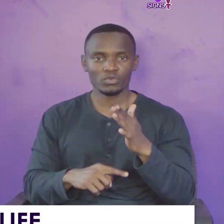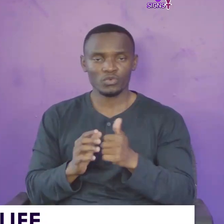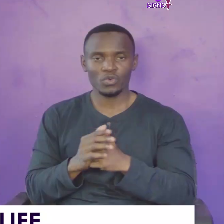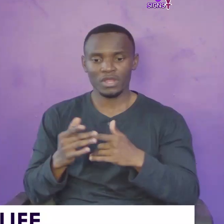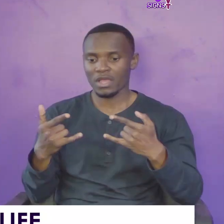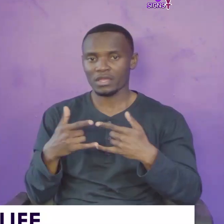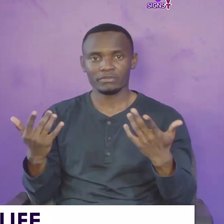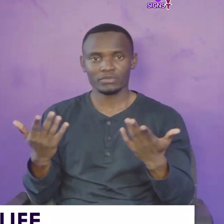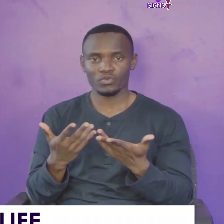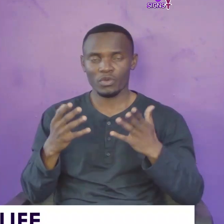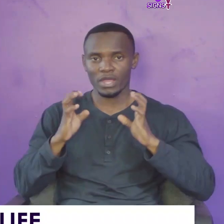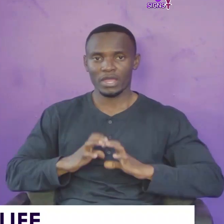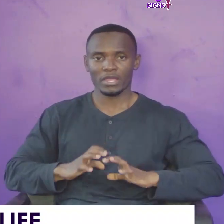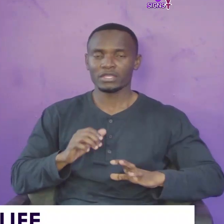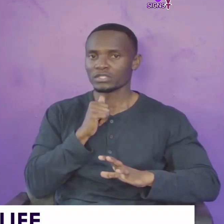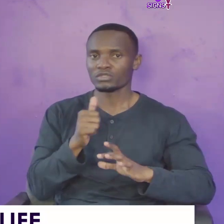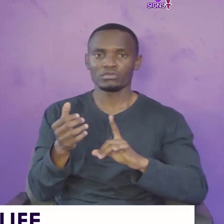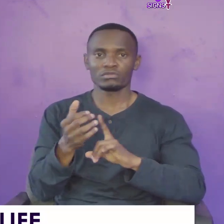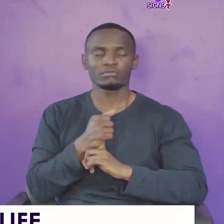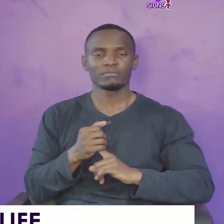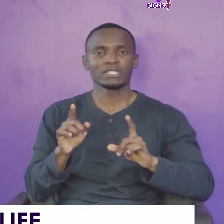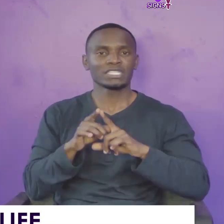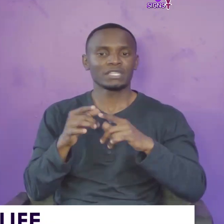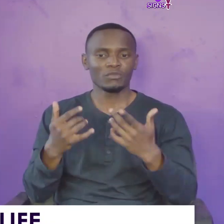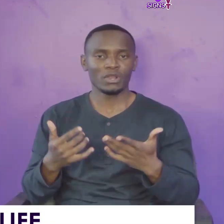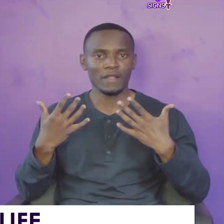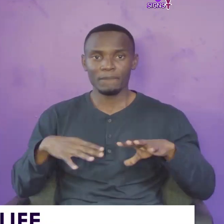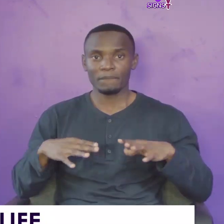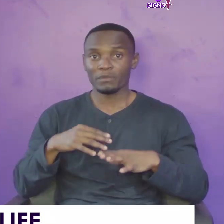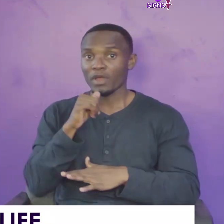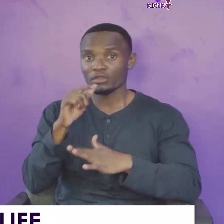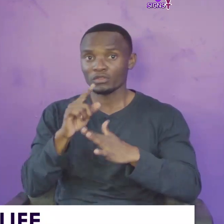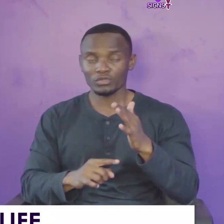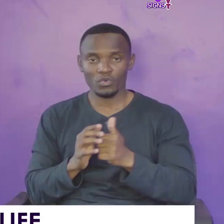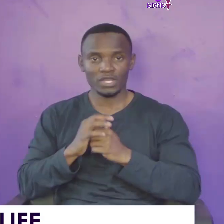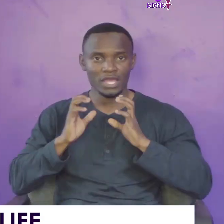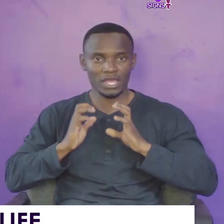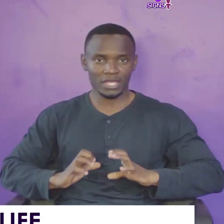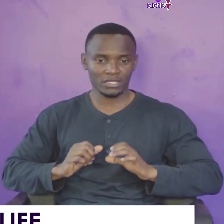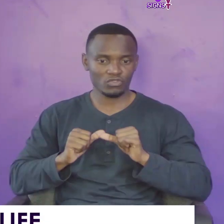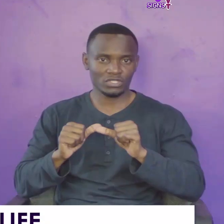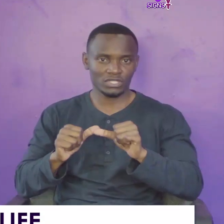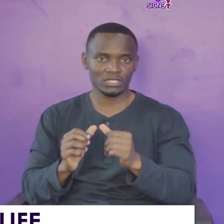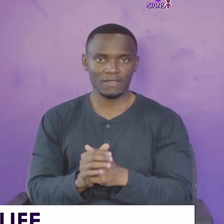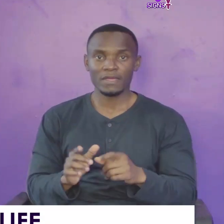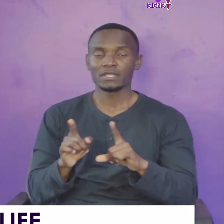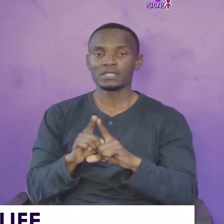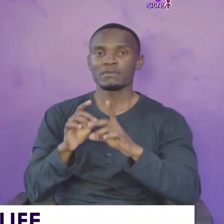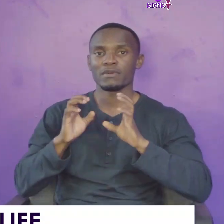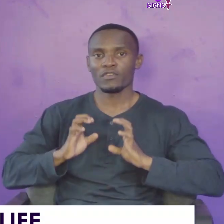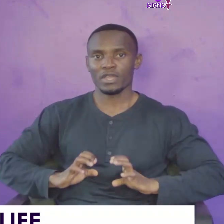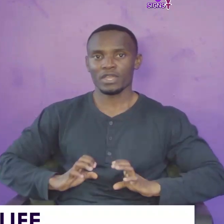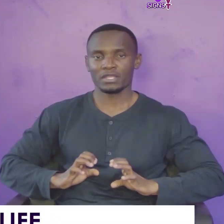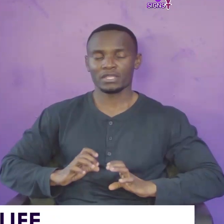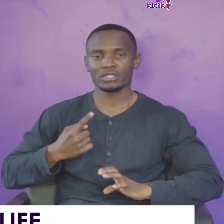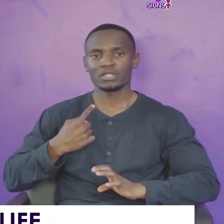Yeah. people are not ethical consistently. So when it comes to ethics, it is demanded that this be a